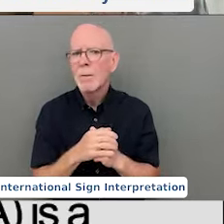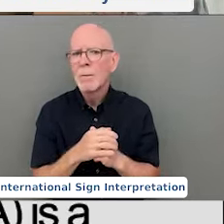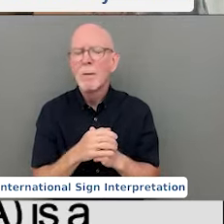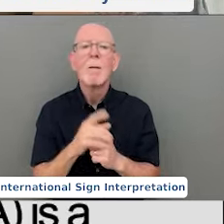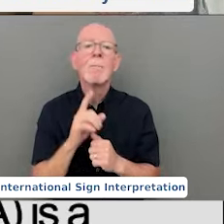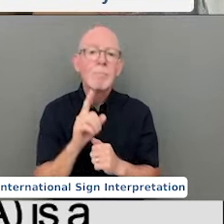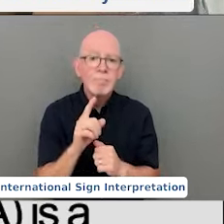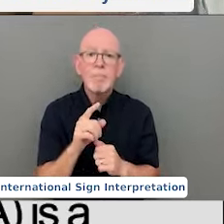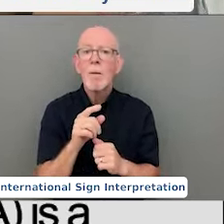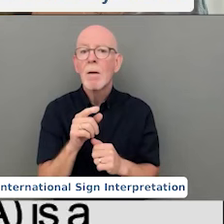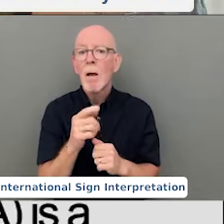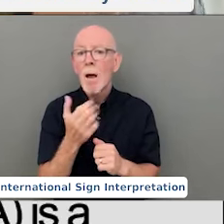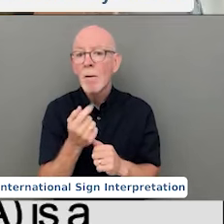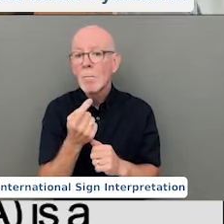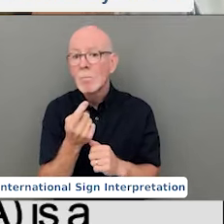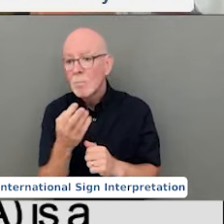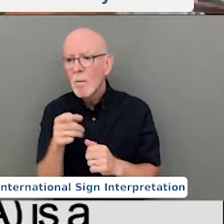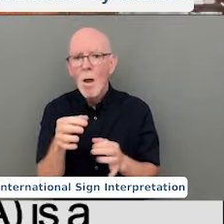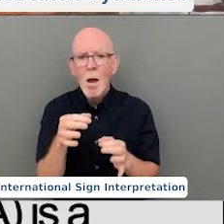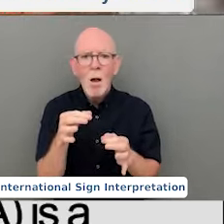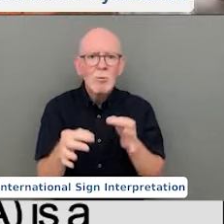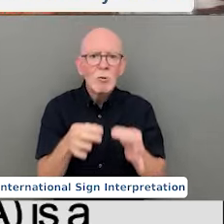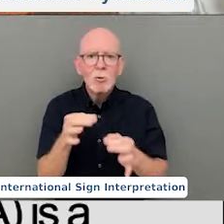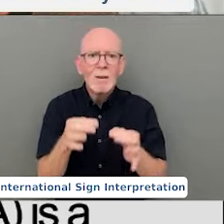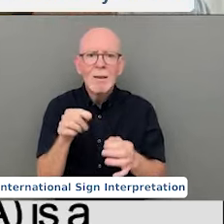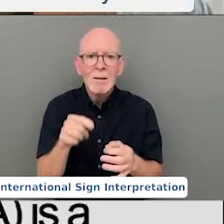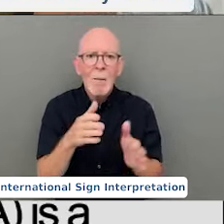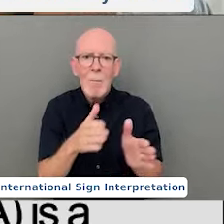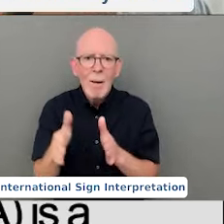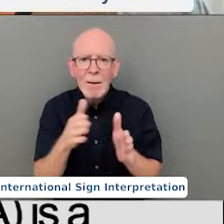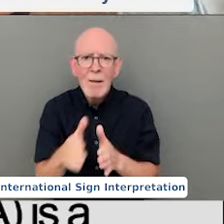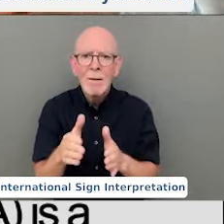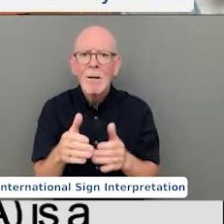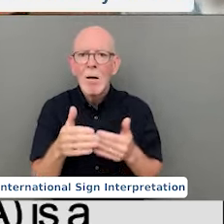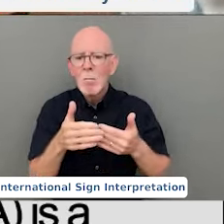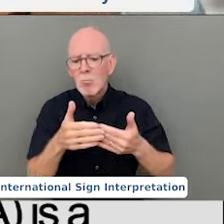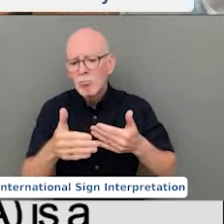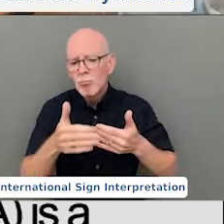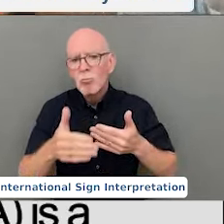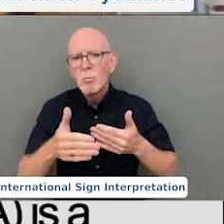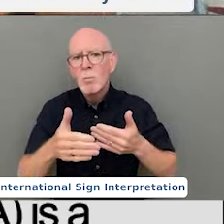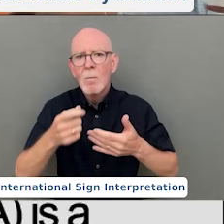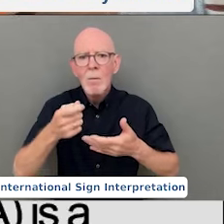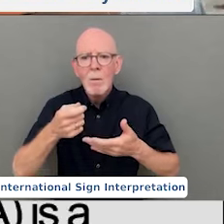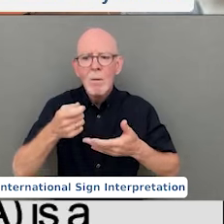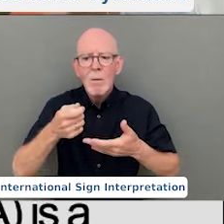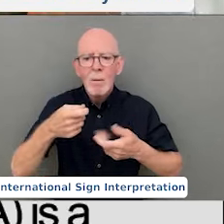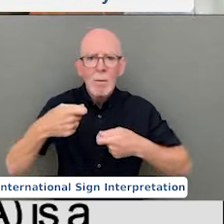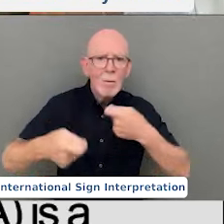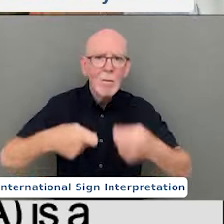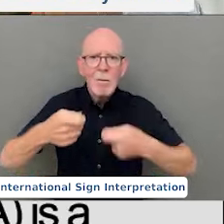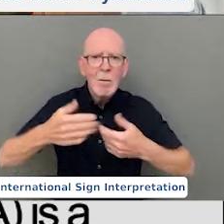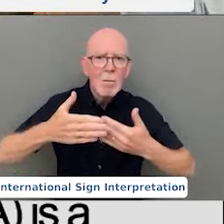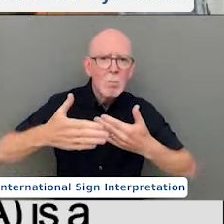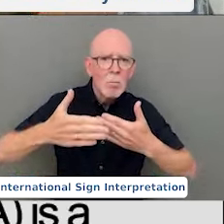2024. And just to highlight, link to this, you know, the importance of this is to integrate this kind of information into